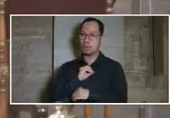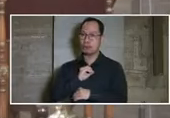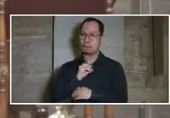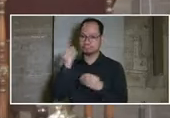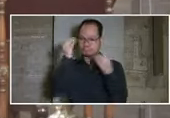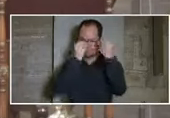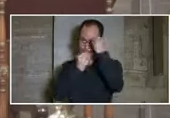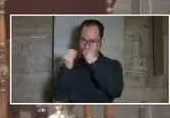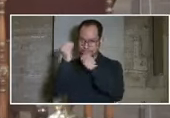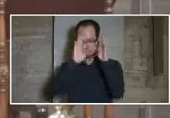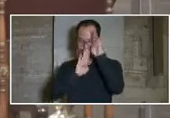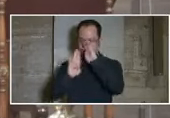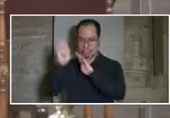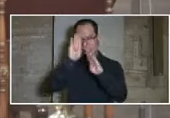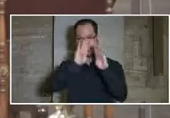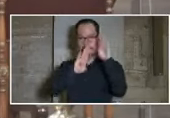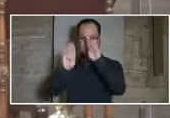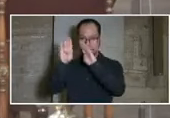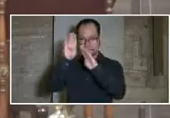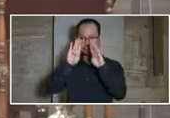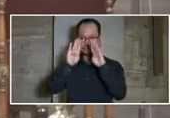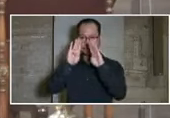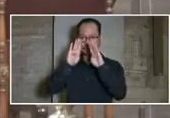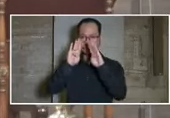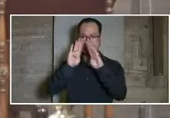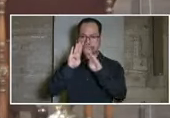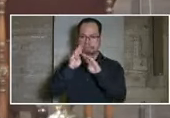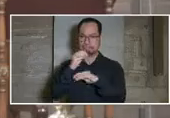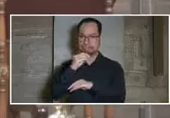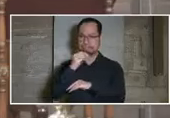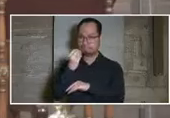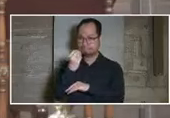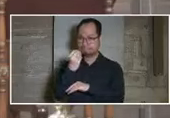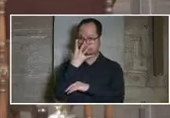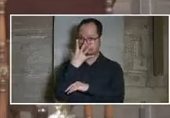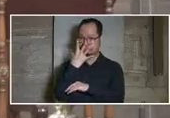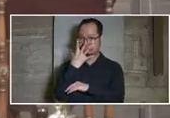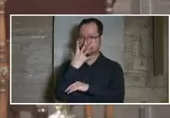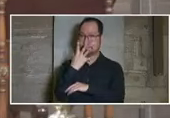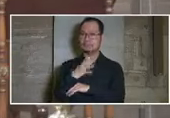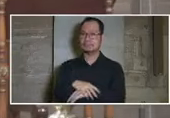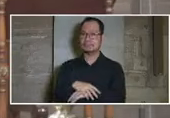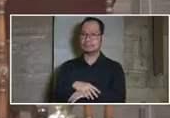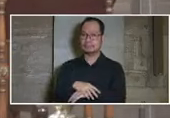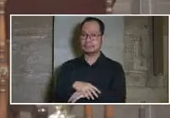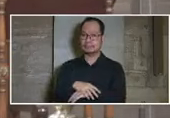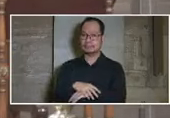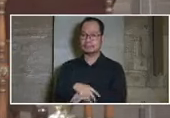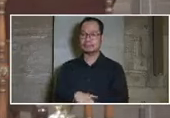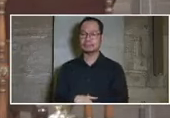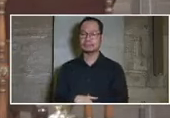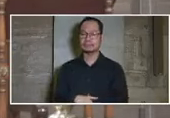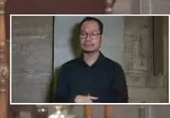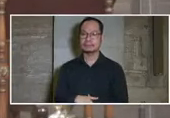inorders, our own ugliness, our own pains.